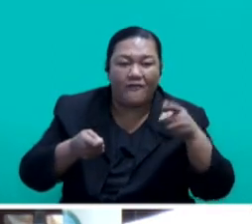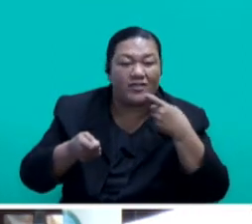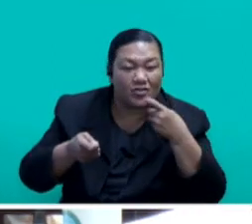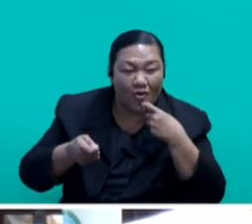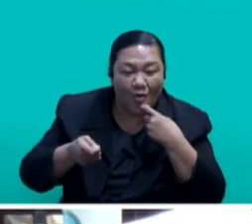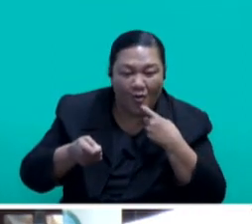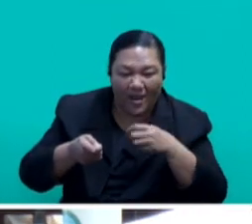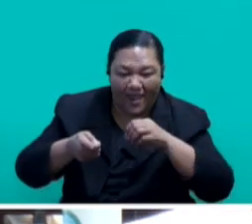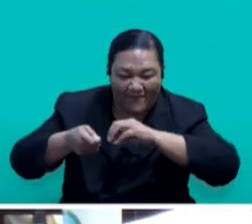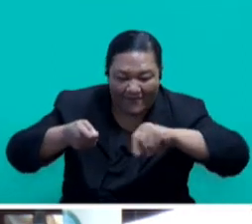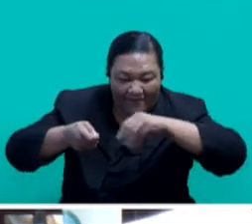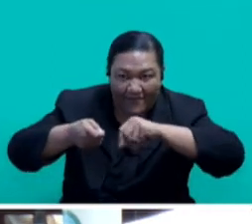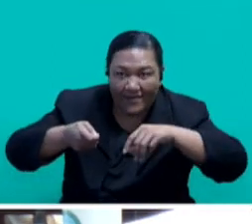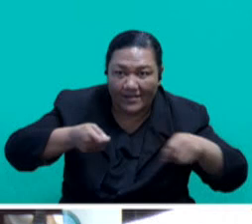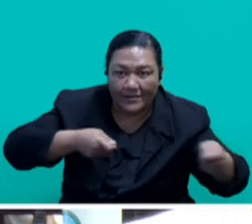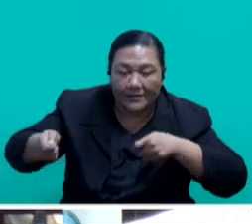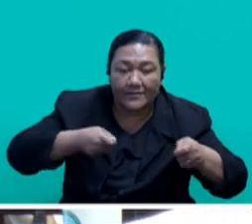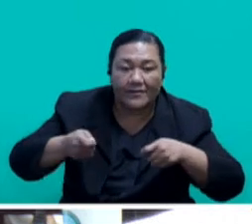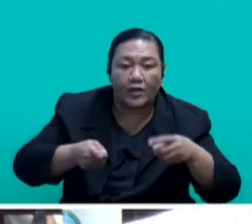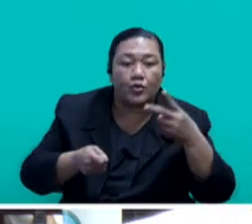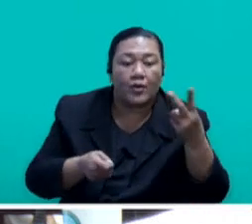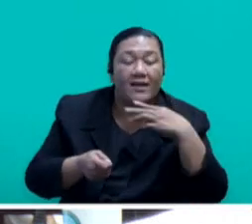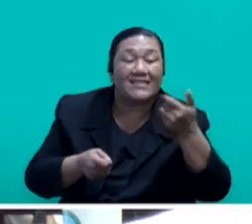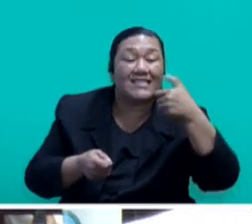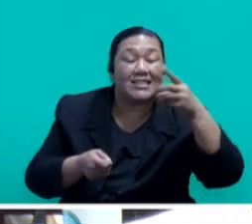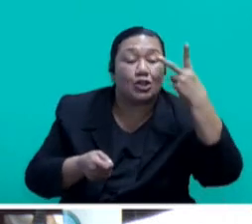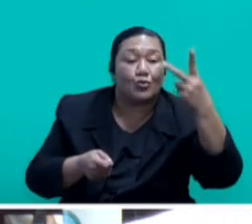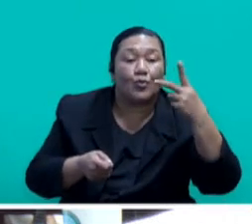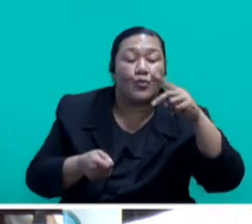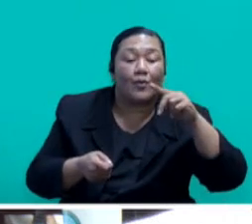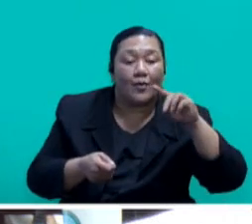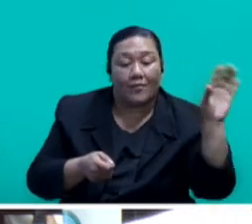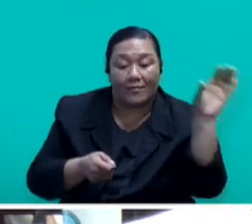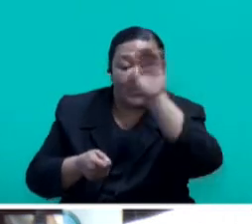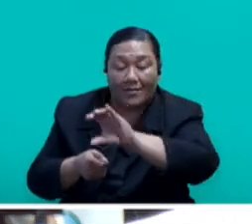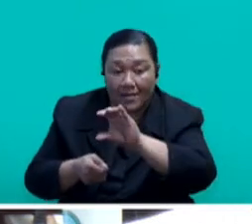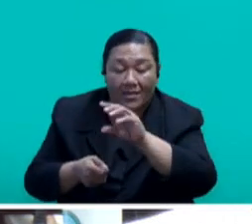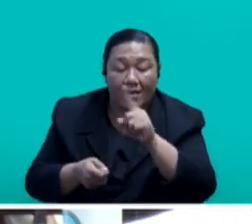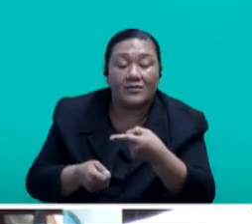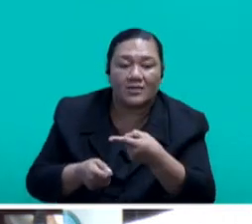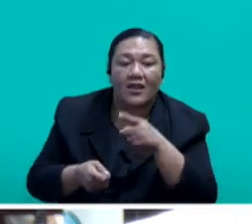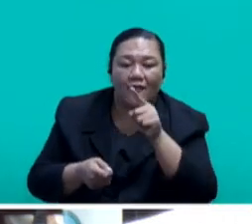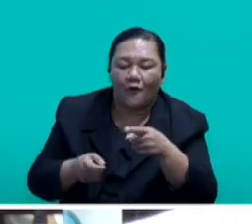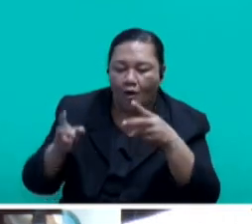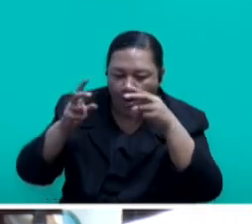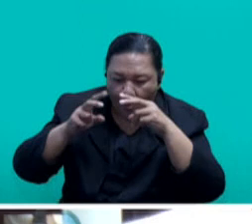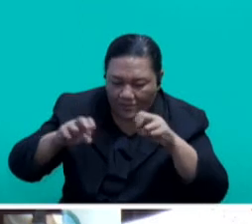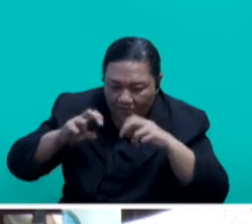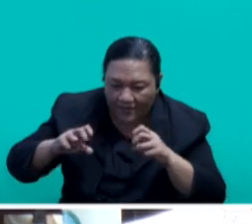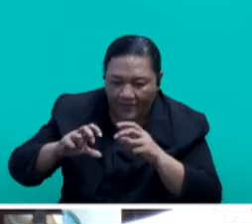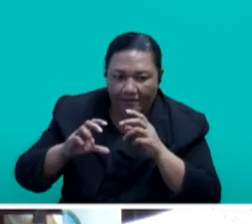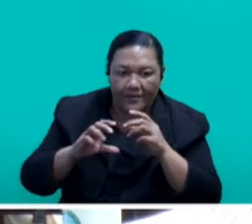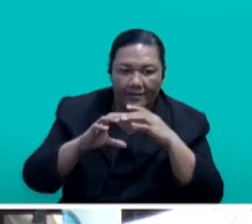rivers, an allocation of $62,000 has now been given for the baseline survey of potential